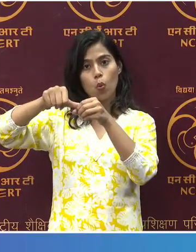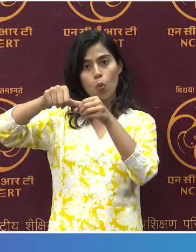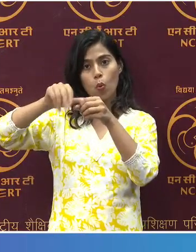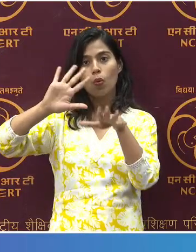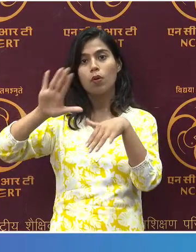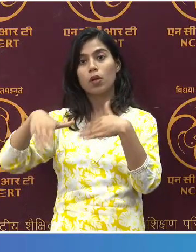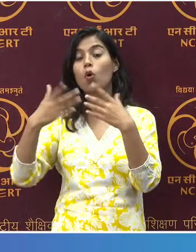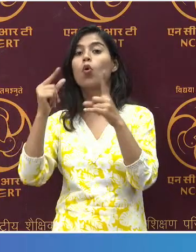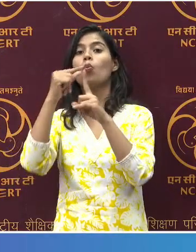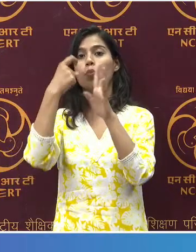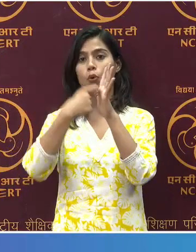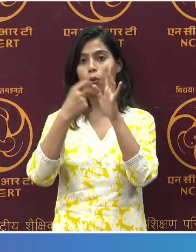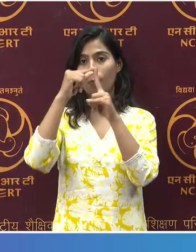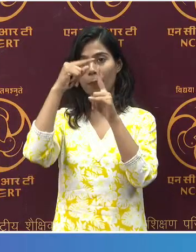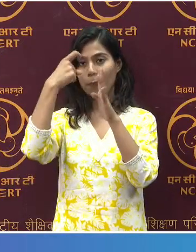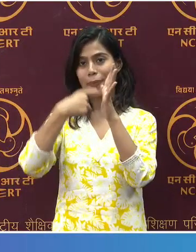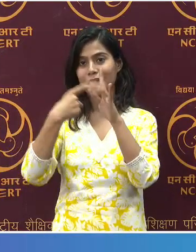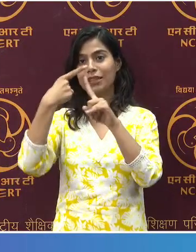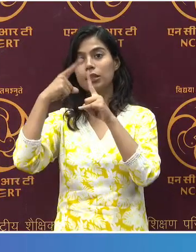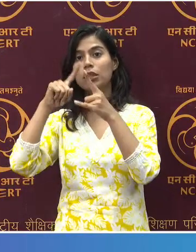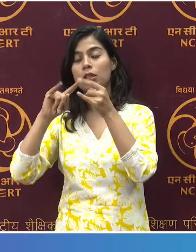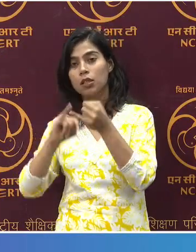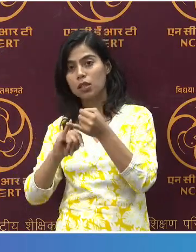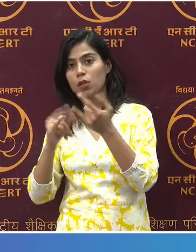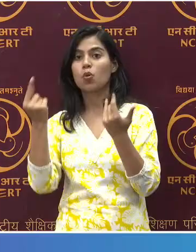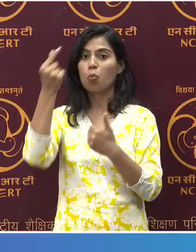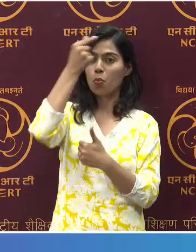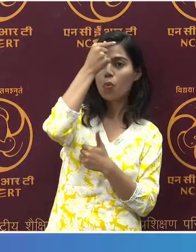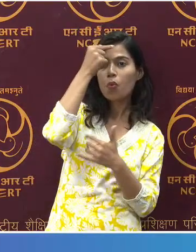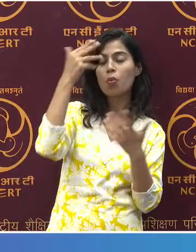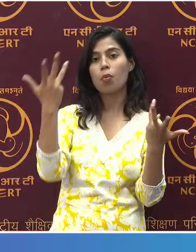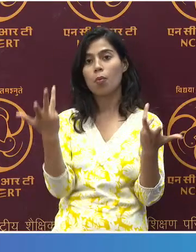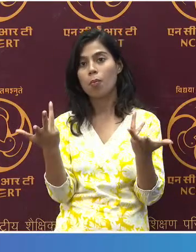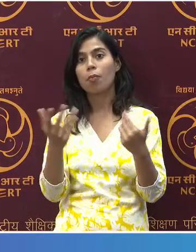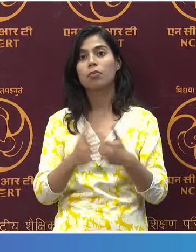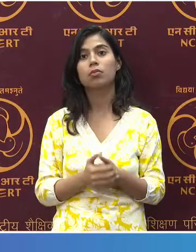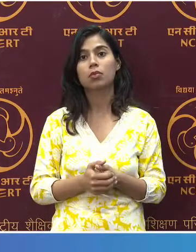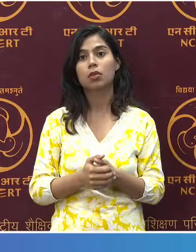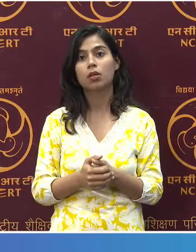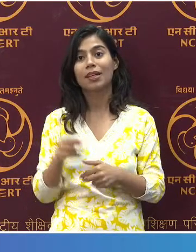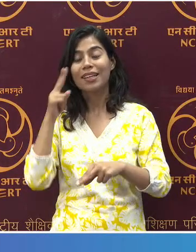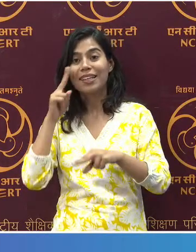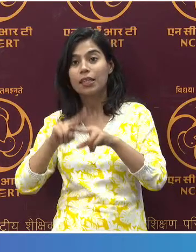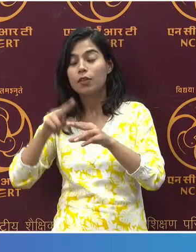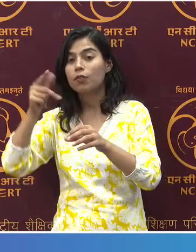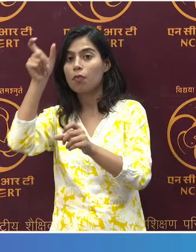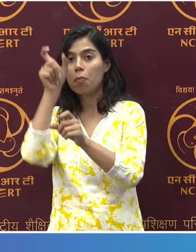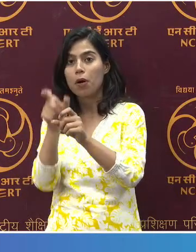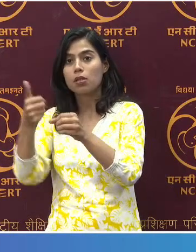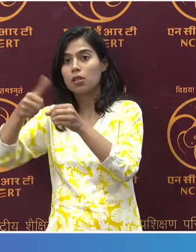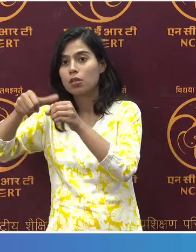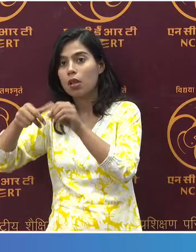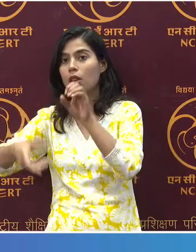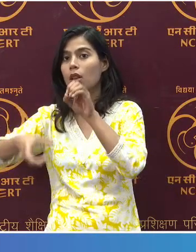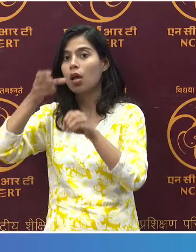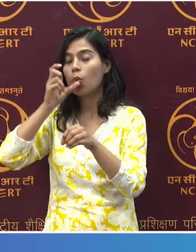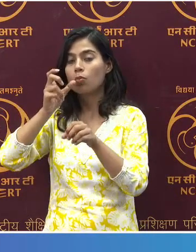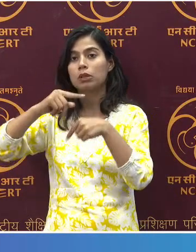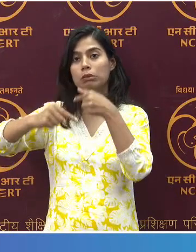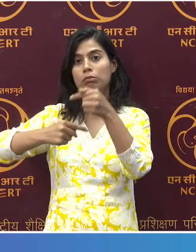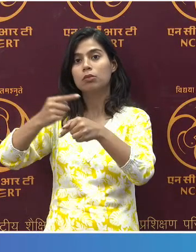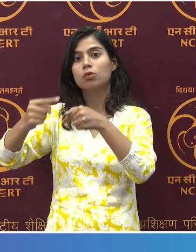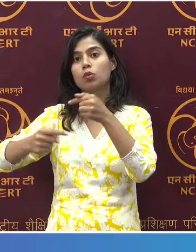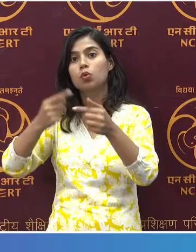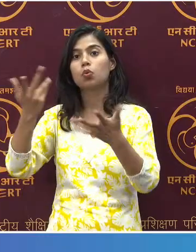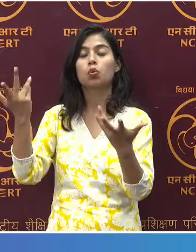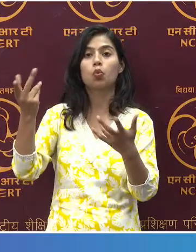its properties, its consequences, what will happen if somebody is going to be consume alcohol, what will be their side effects, Okay. and what